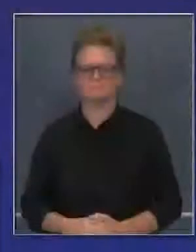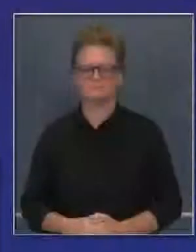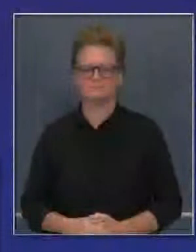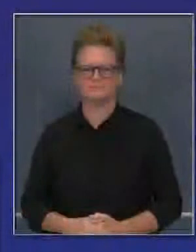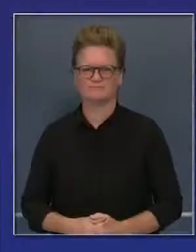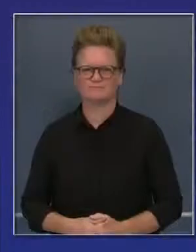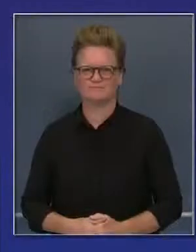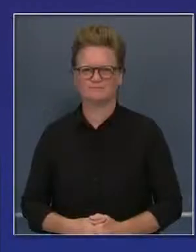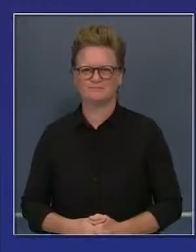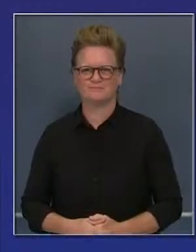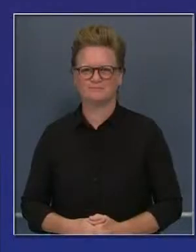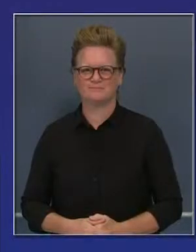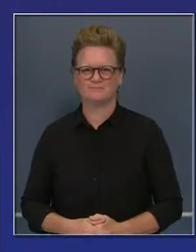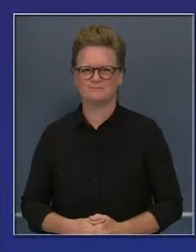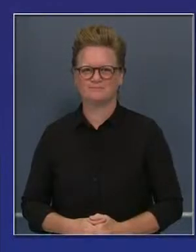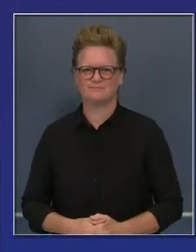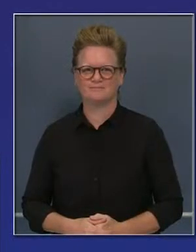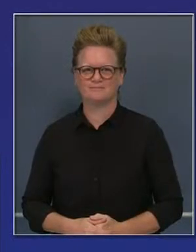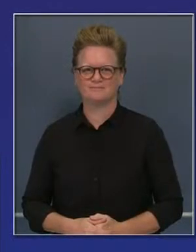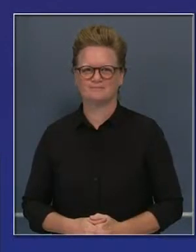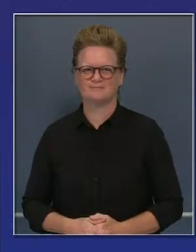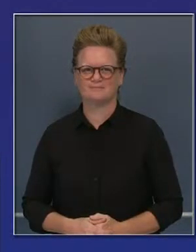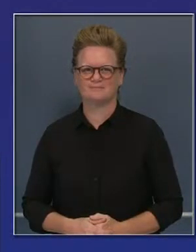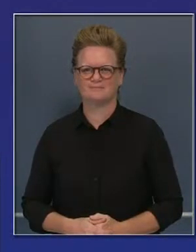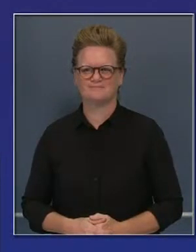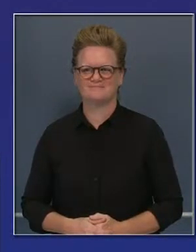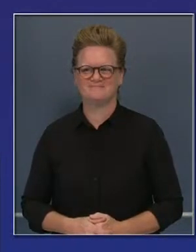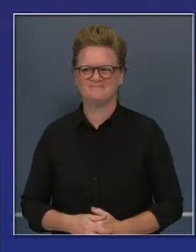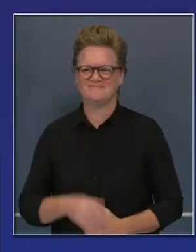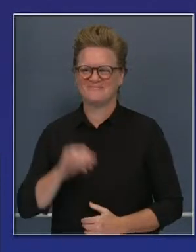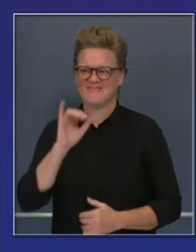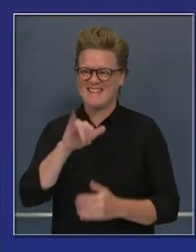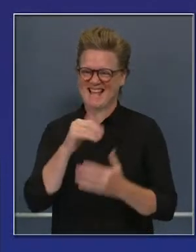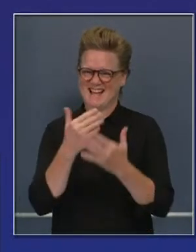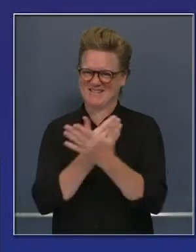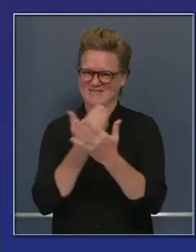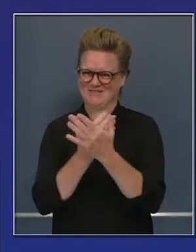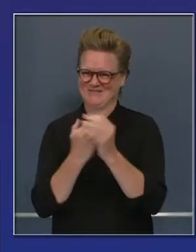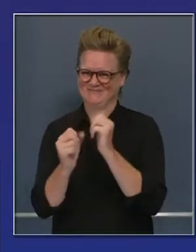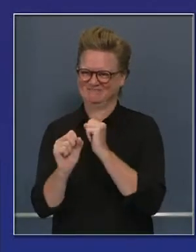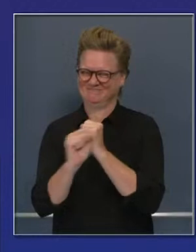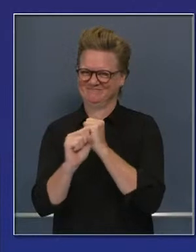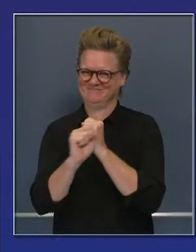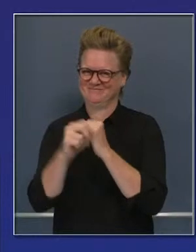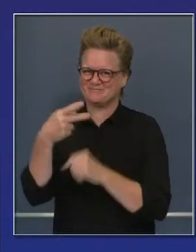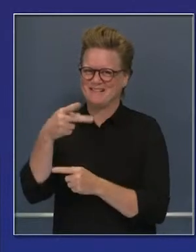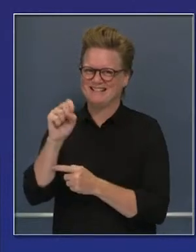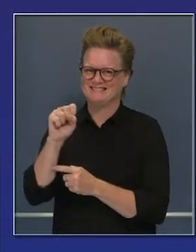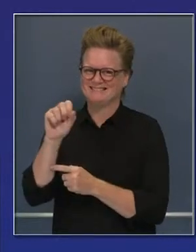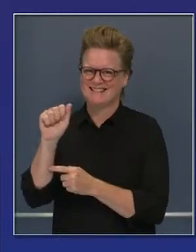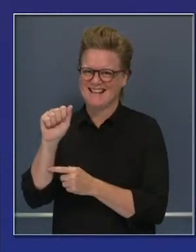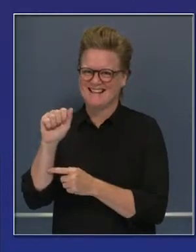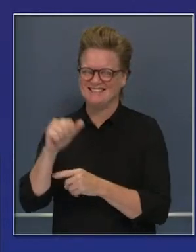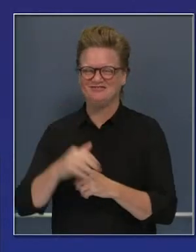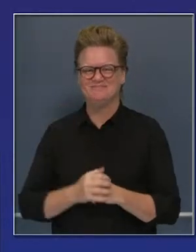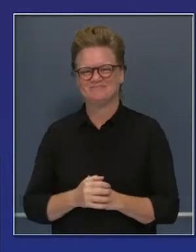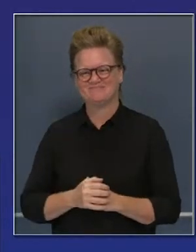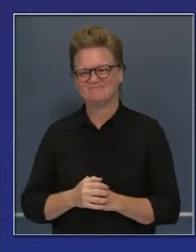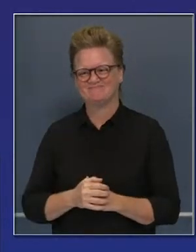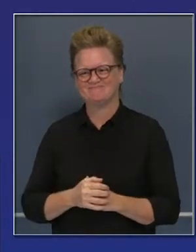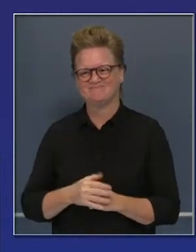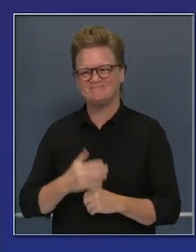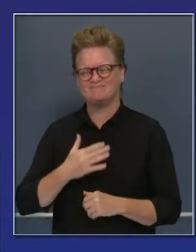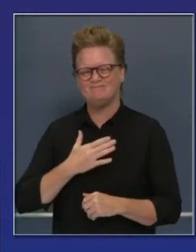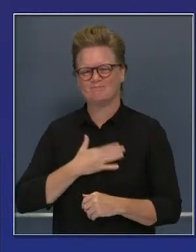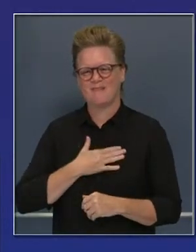together. So that's the new PSA that's coming out. I know it will at least fill one of my 4 kids'